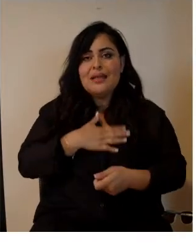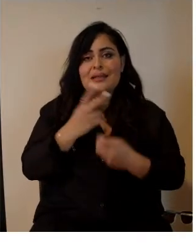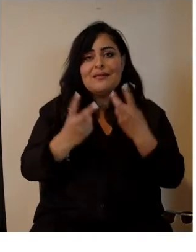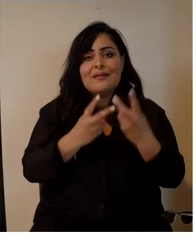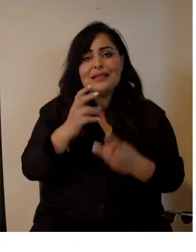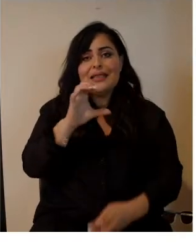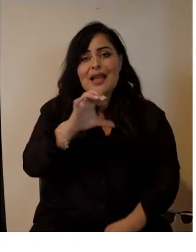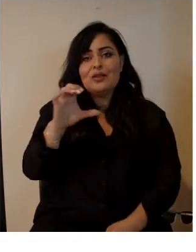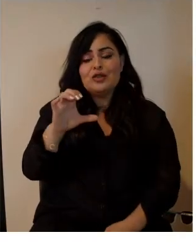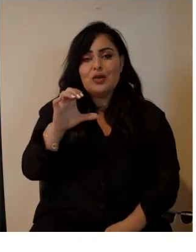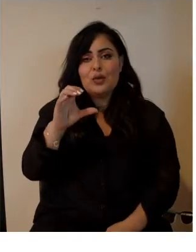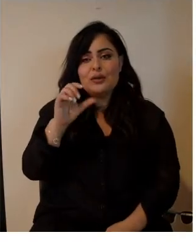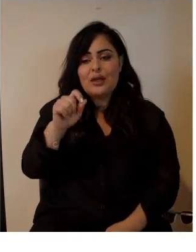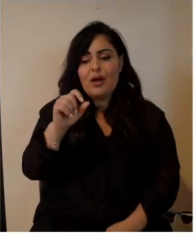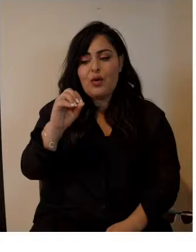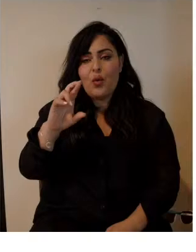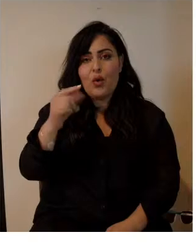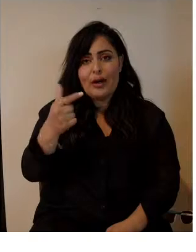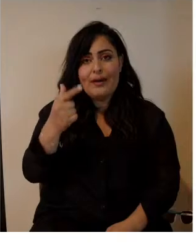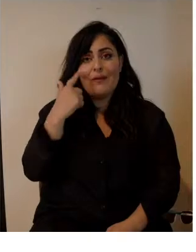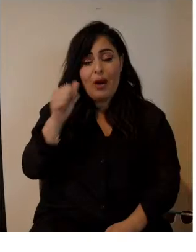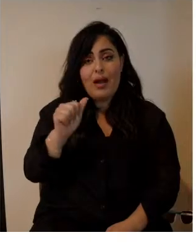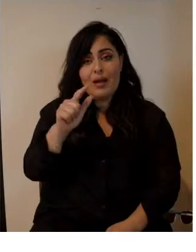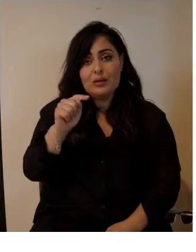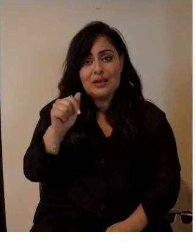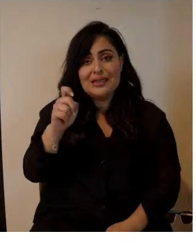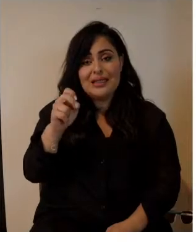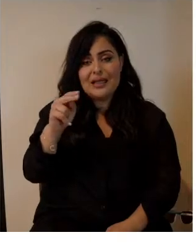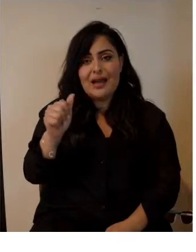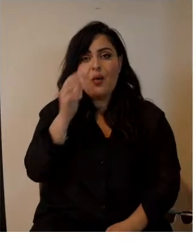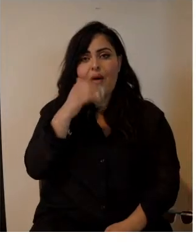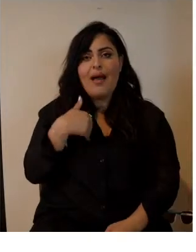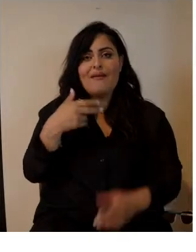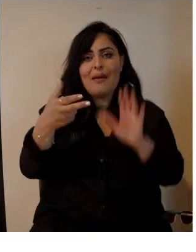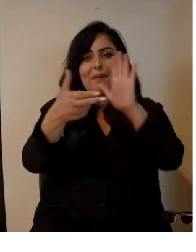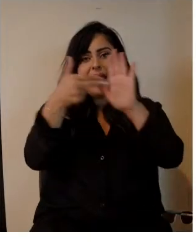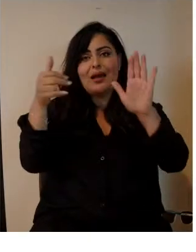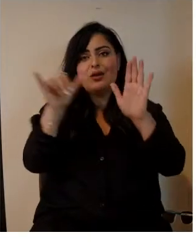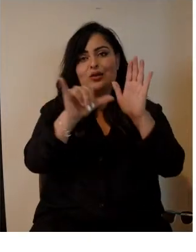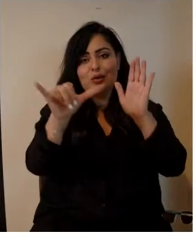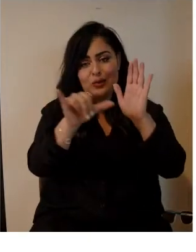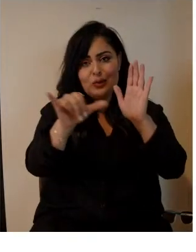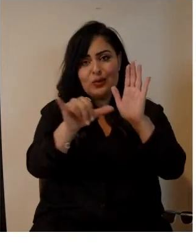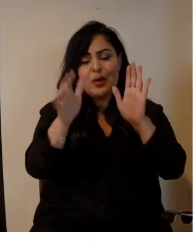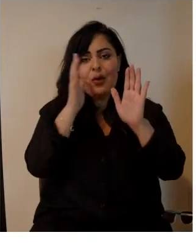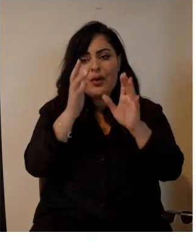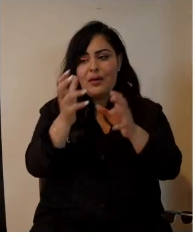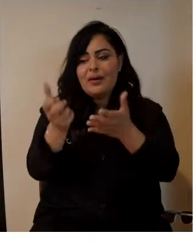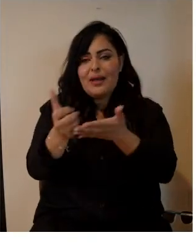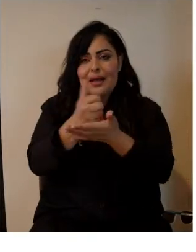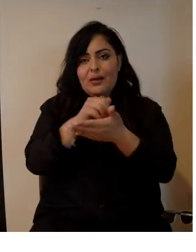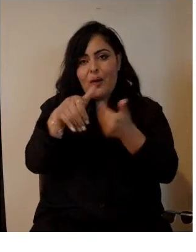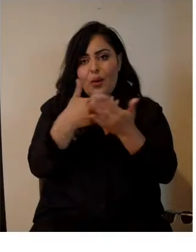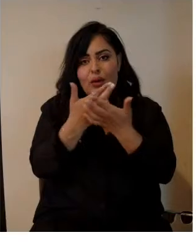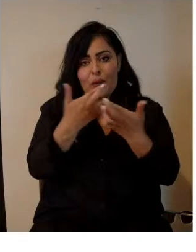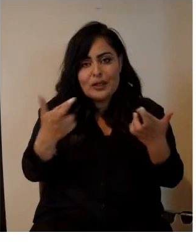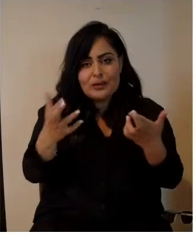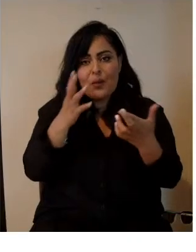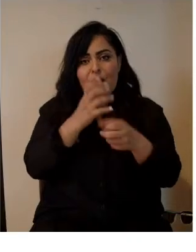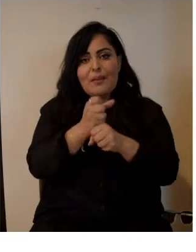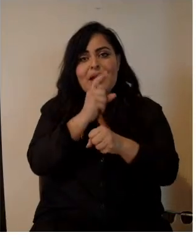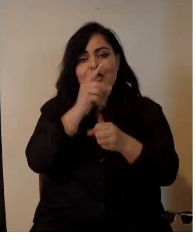altadenatowncouncil.org where we will announce that. We're also going to have a banner at the top of the page. We'll gather up all this great resources and we'll make sure you